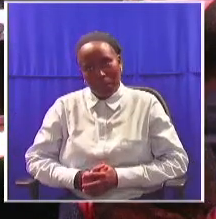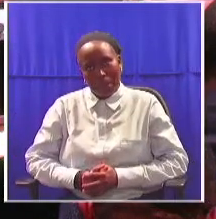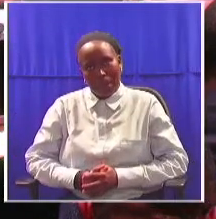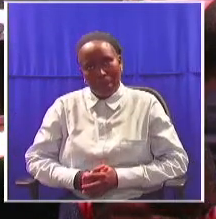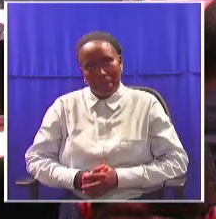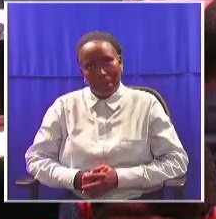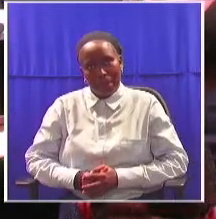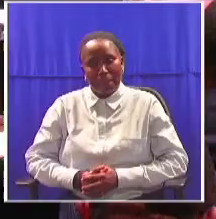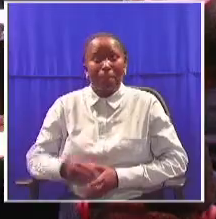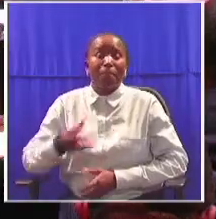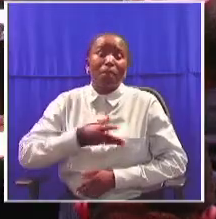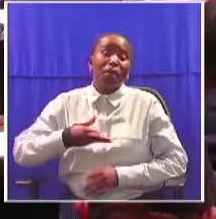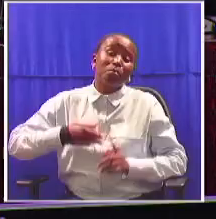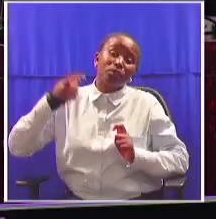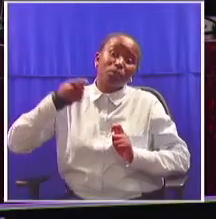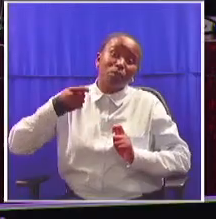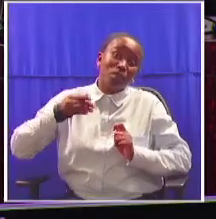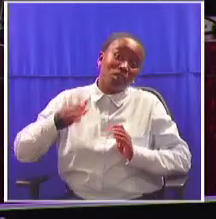Madam Speaker,